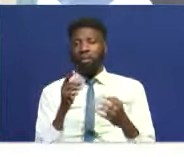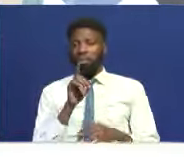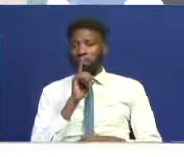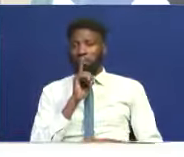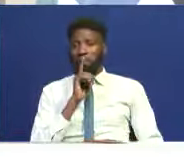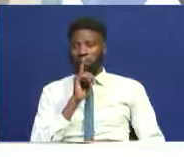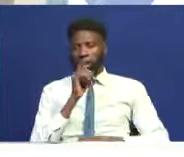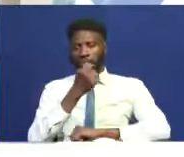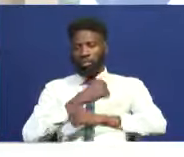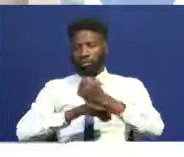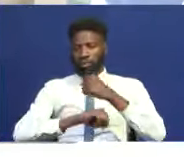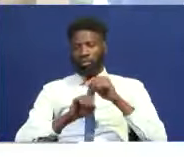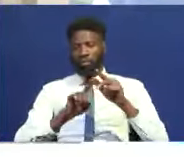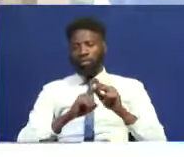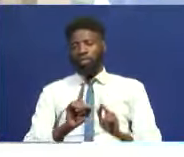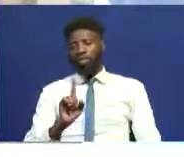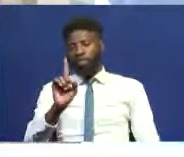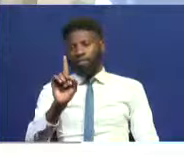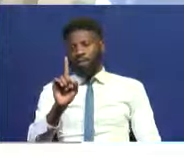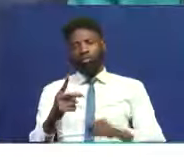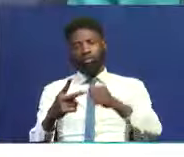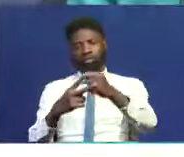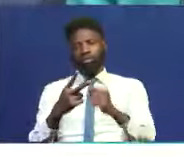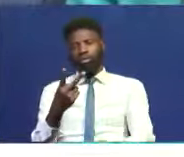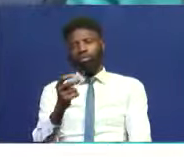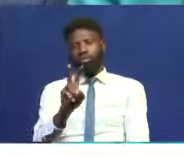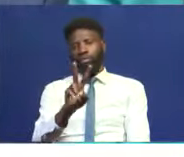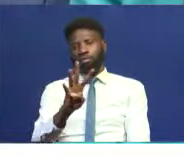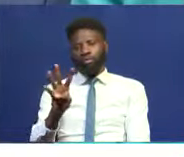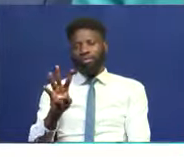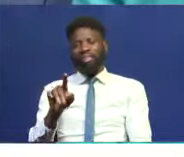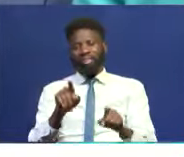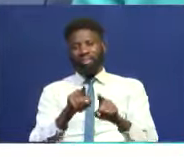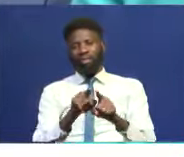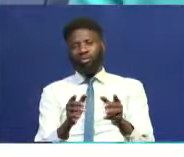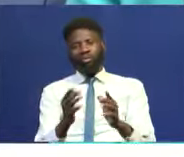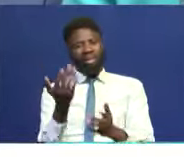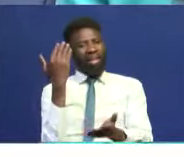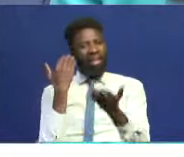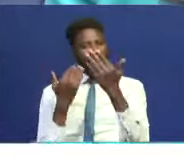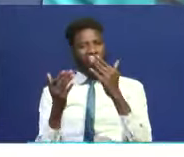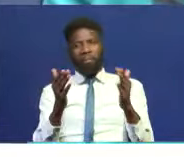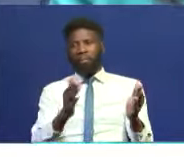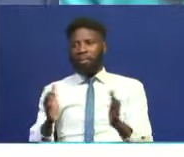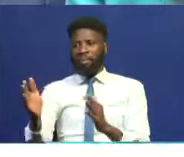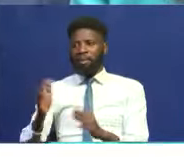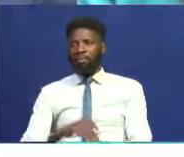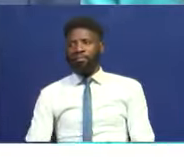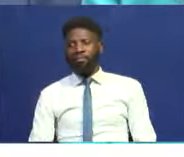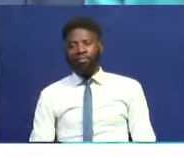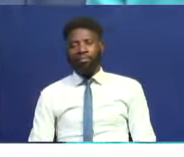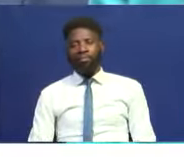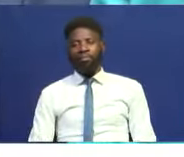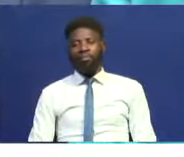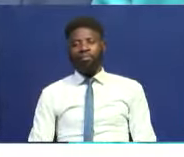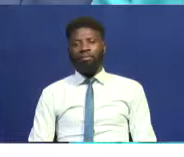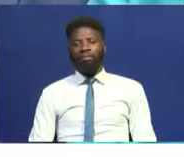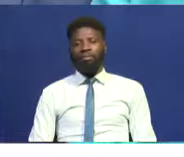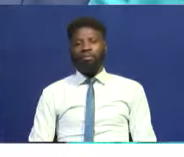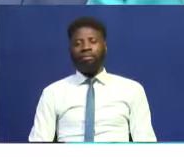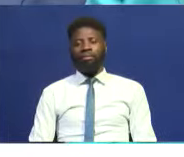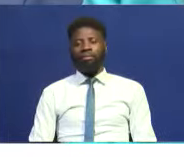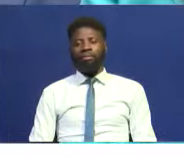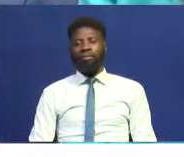will commence on 1st July 2024 as planned. The Social Health Insurance Act and regulations envisage